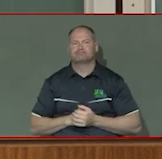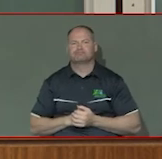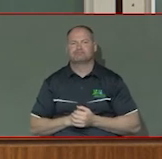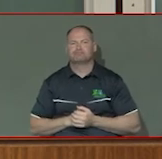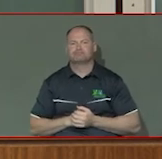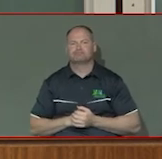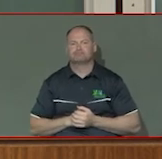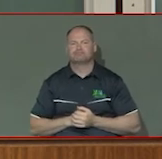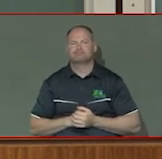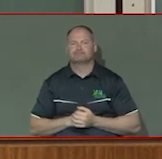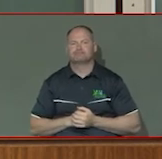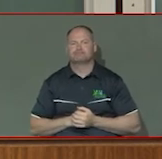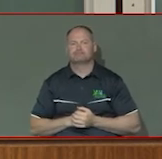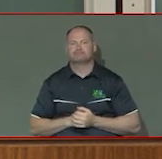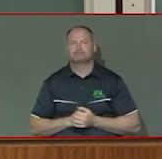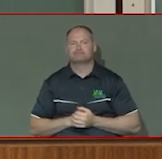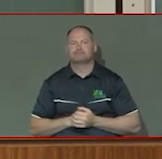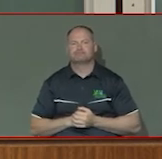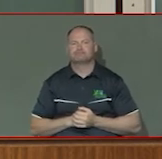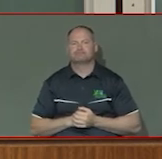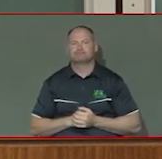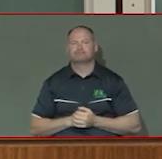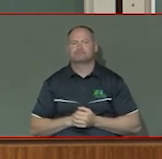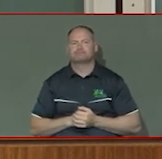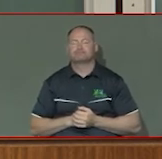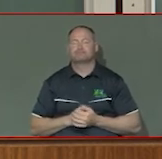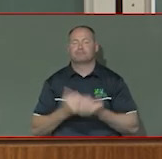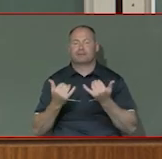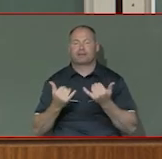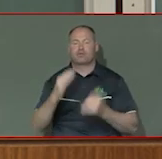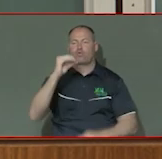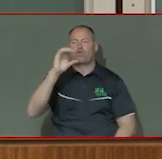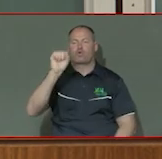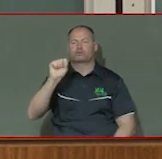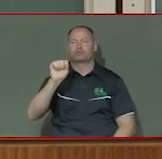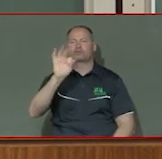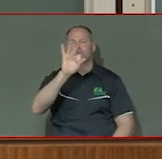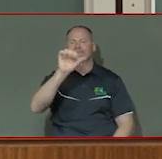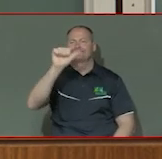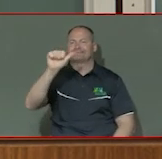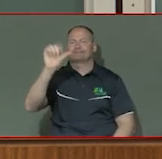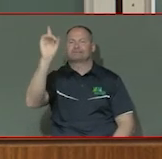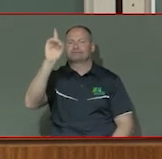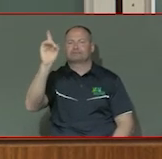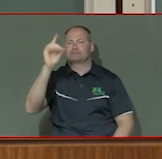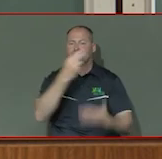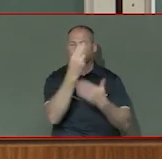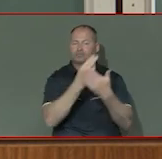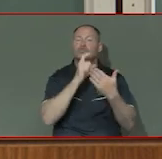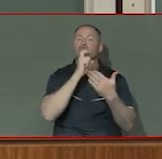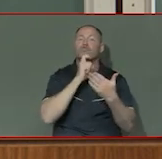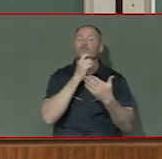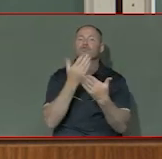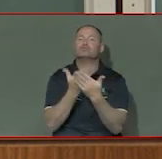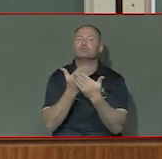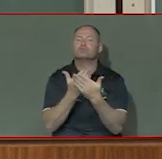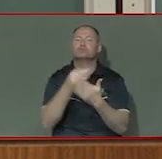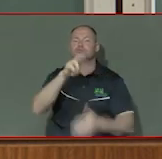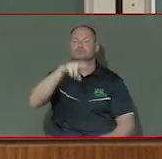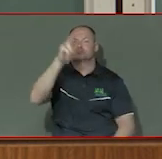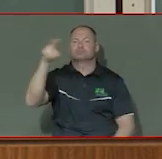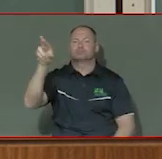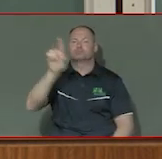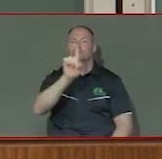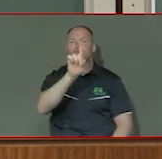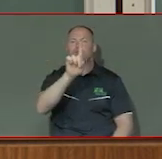1. So this here, the cos of 36 degrees, I can use the diagram. It's the square root of 1